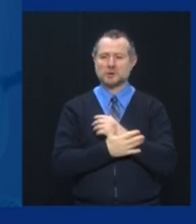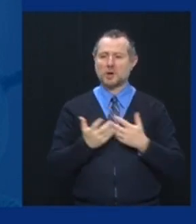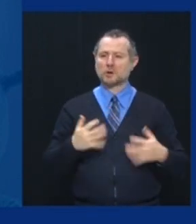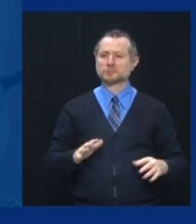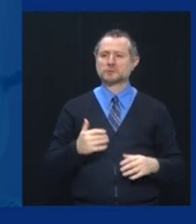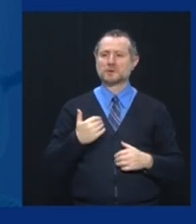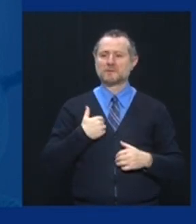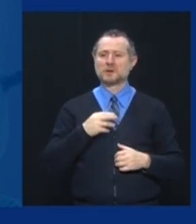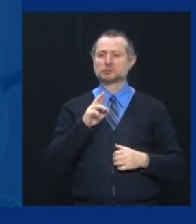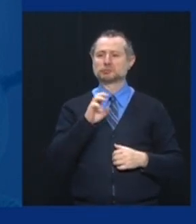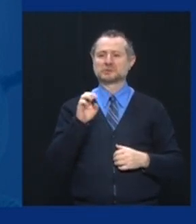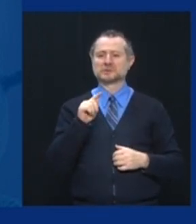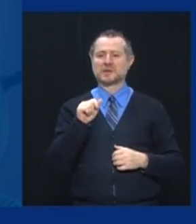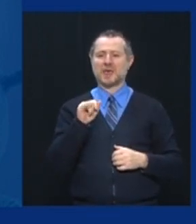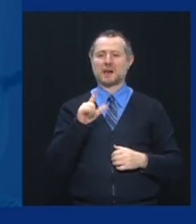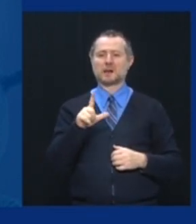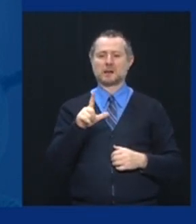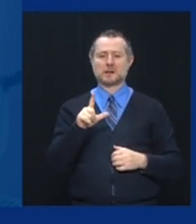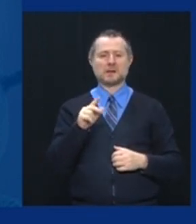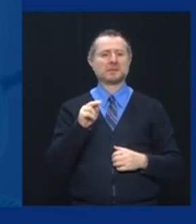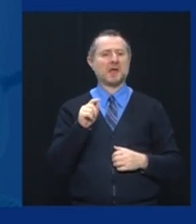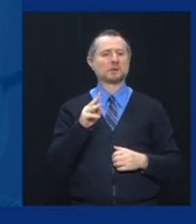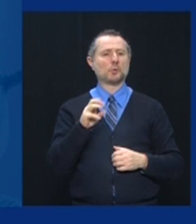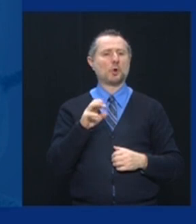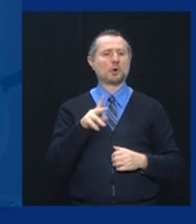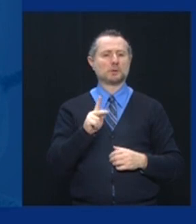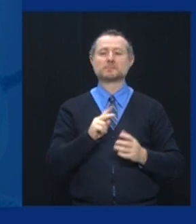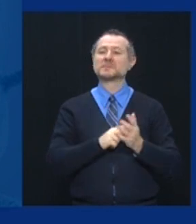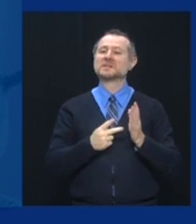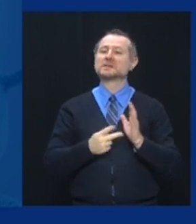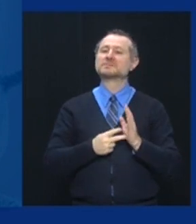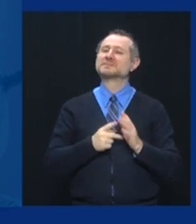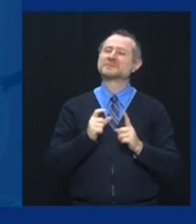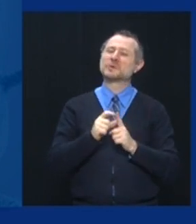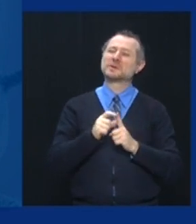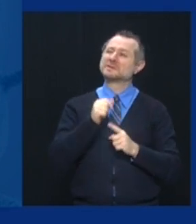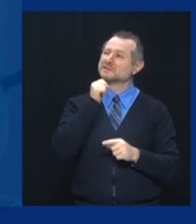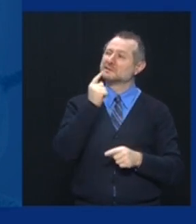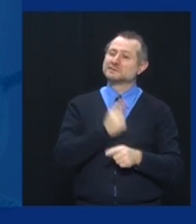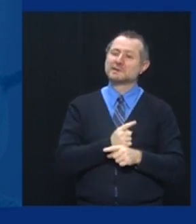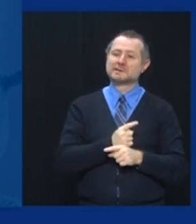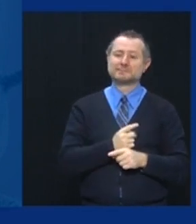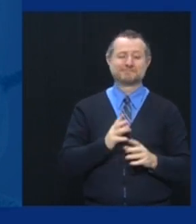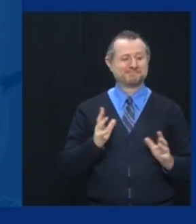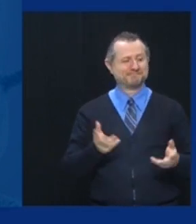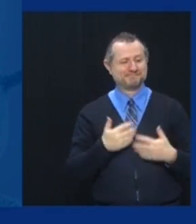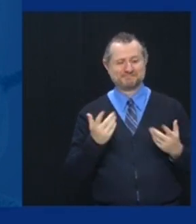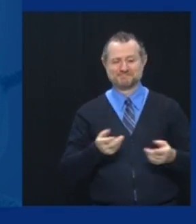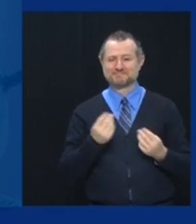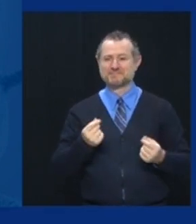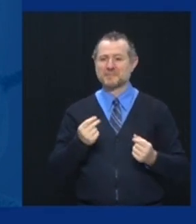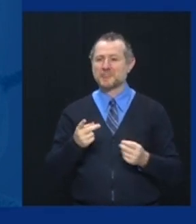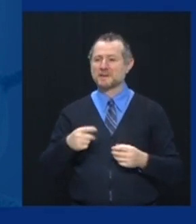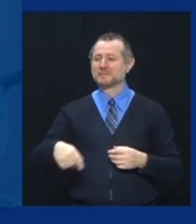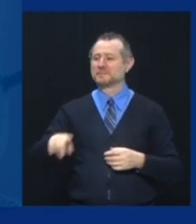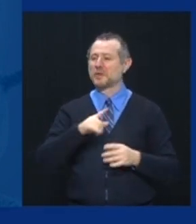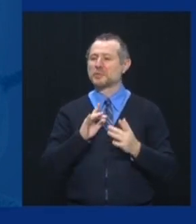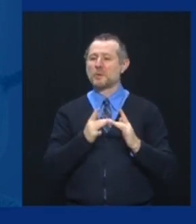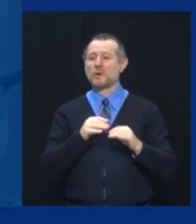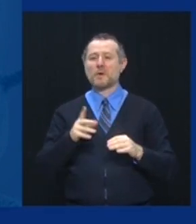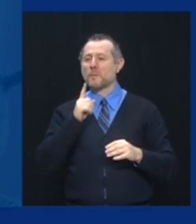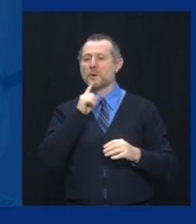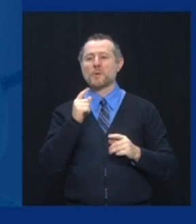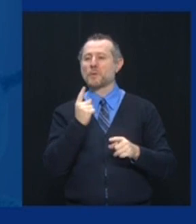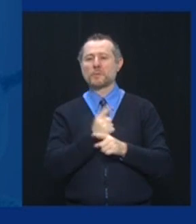Retail network is not the best expression because also people don't have to pay for this vaccine. There will be no copay. There will be